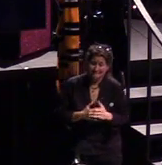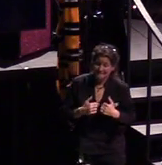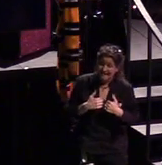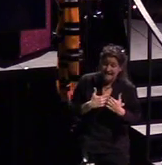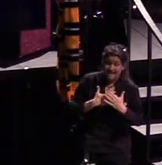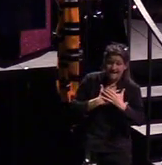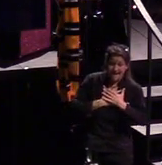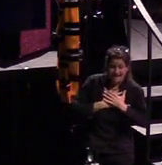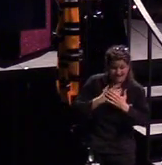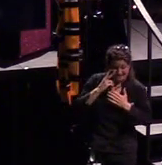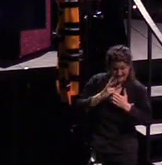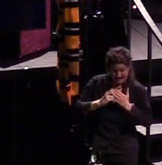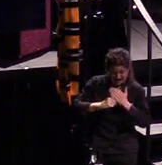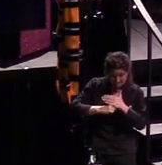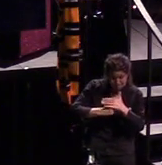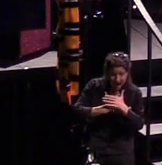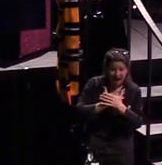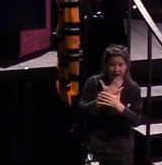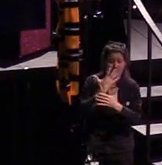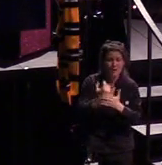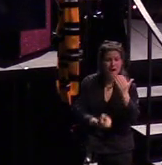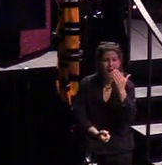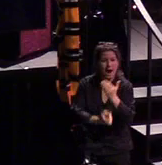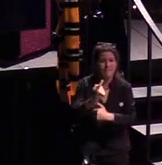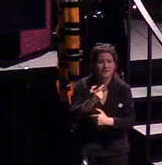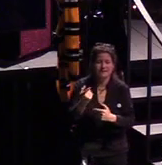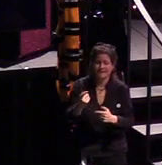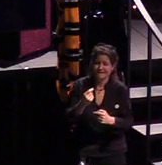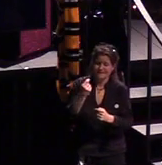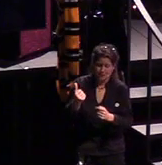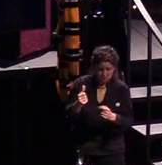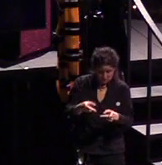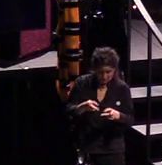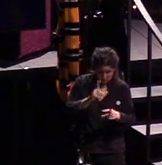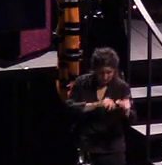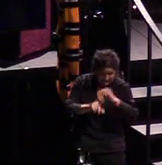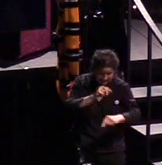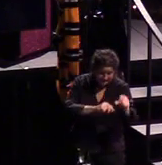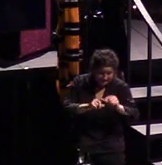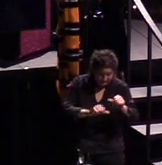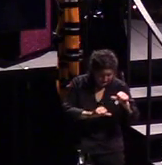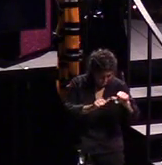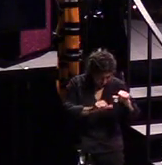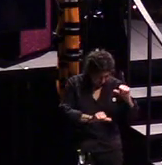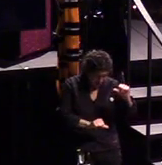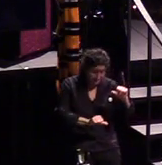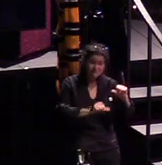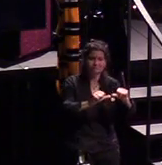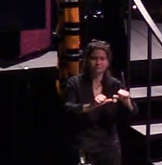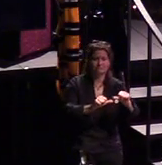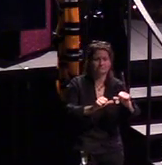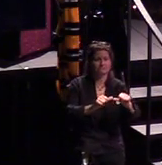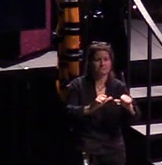this evolution happen in just a few short tweets brisket and it left me feeling incredibly